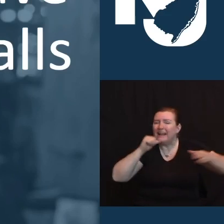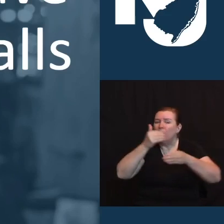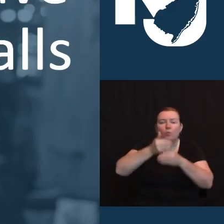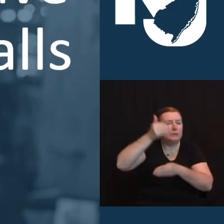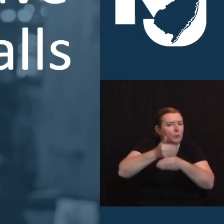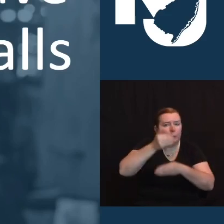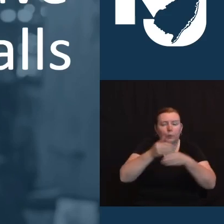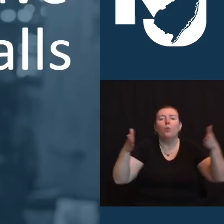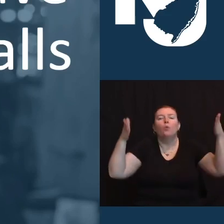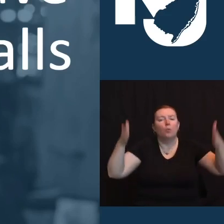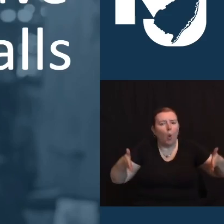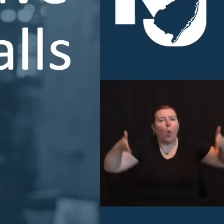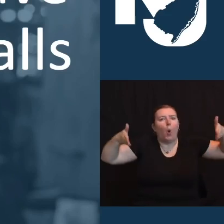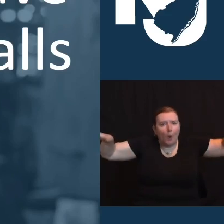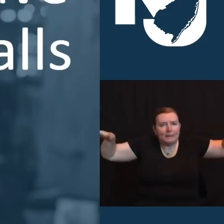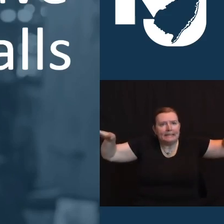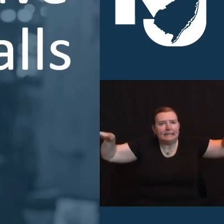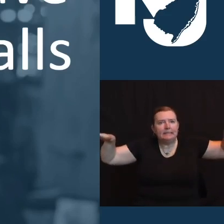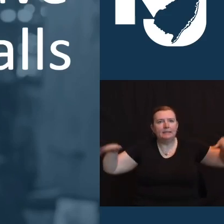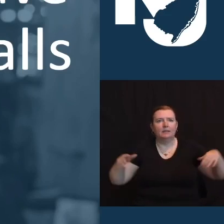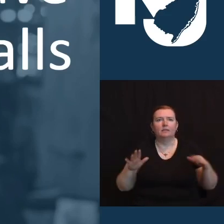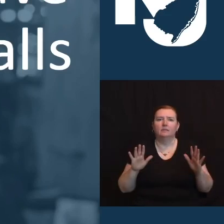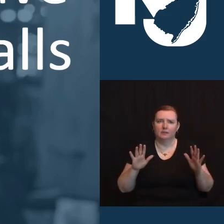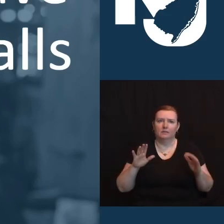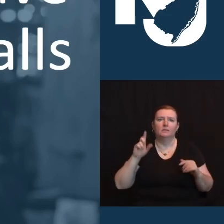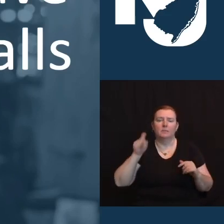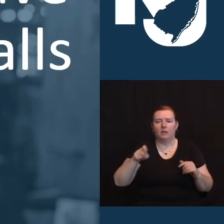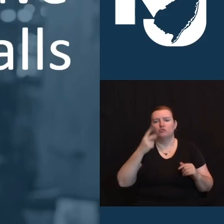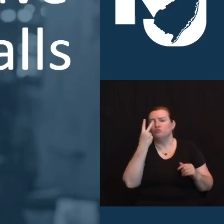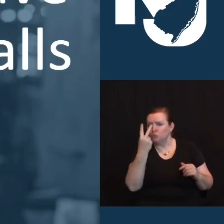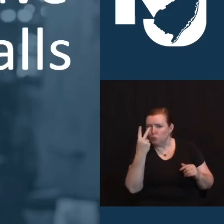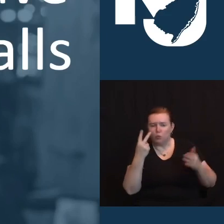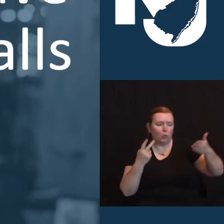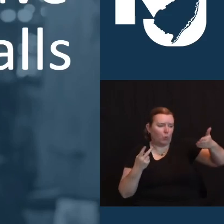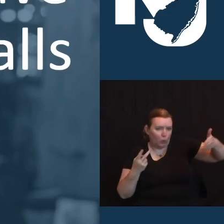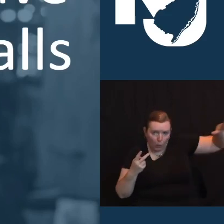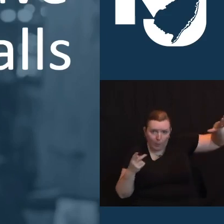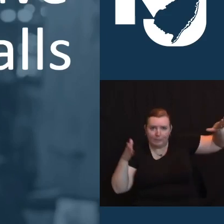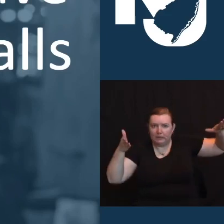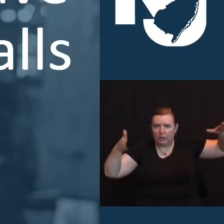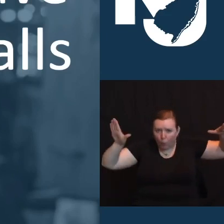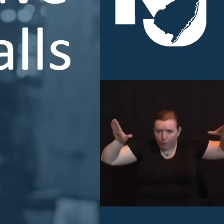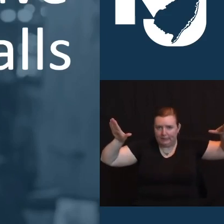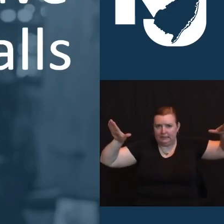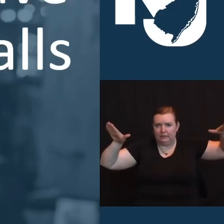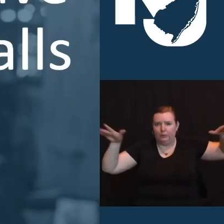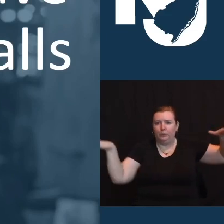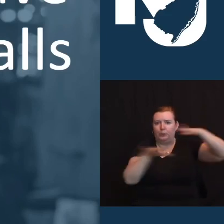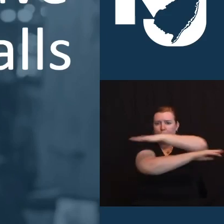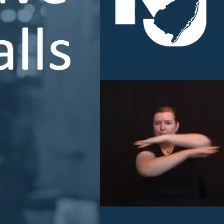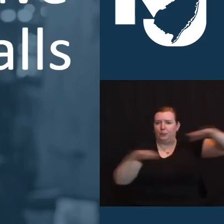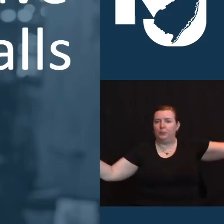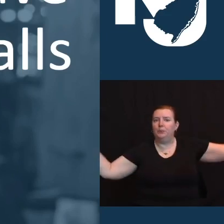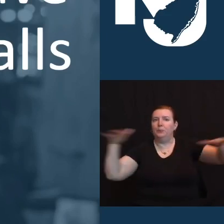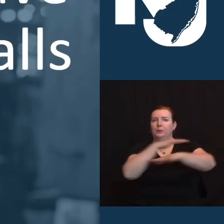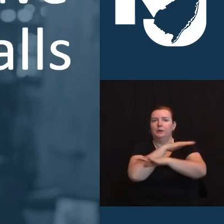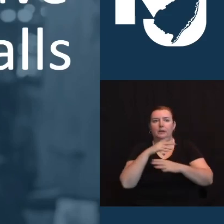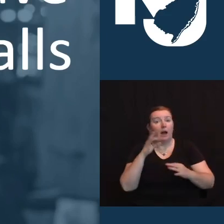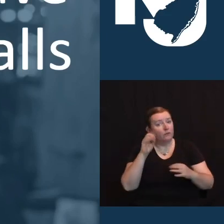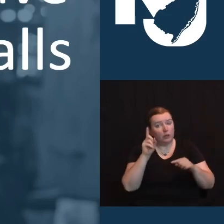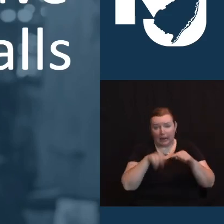serve diners inside your premises. You can only serve diners outdoors. And as with outdoor gatherings, we will